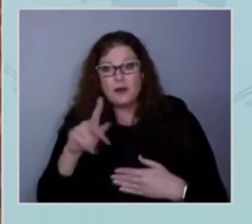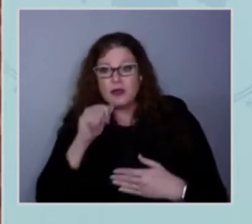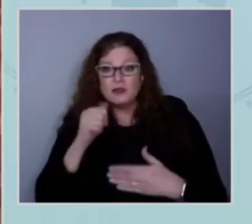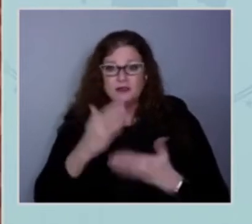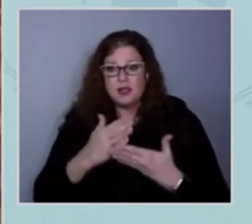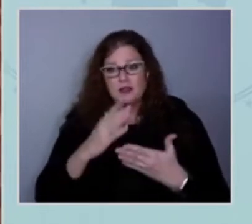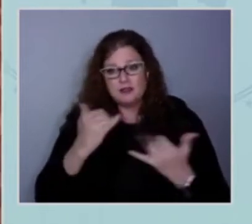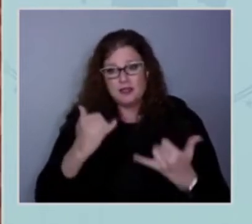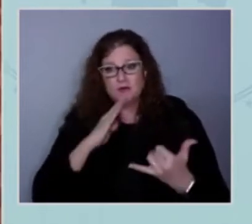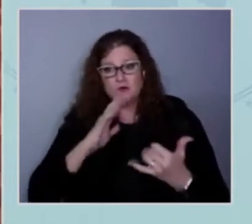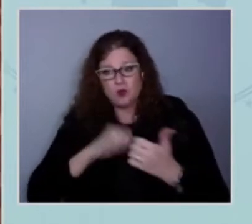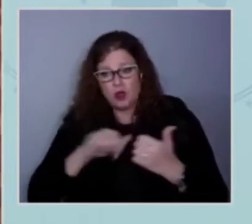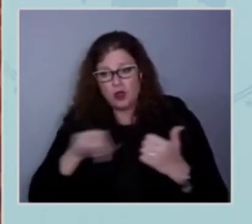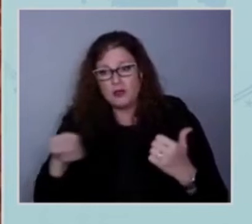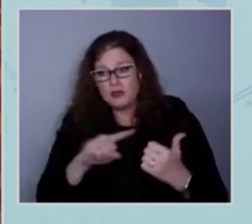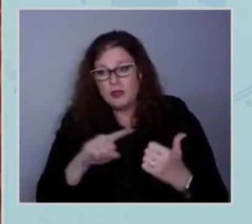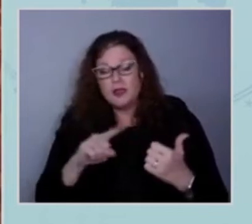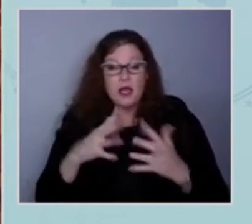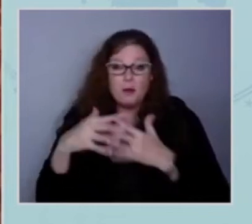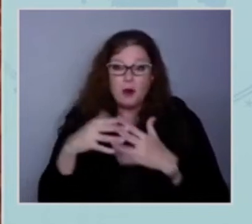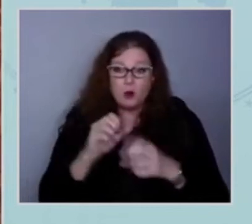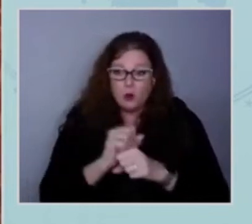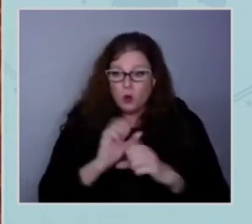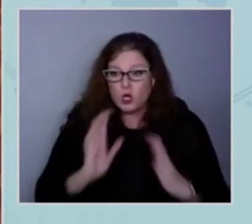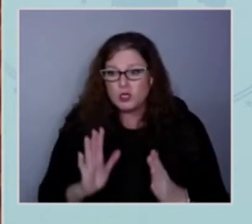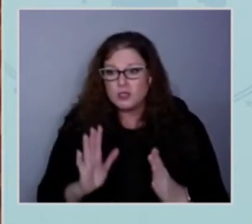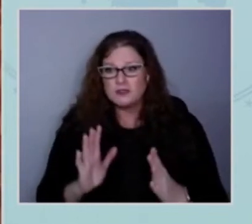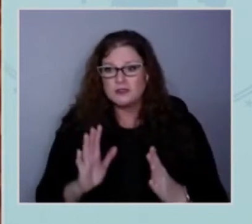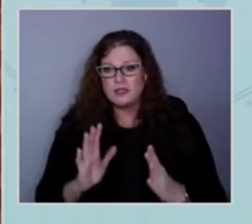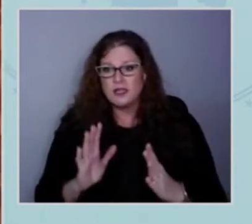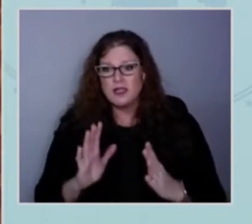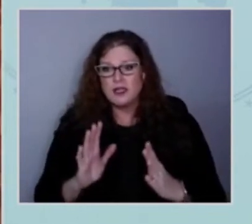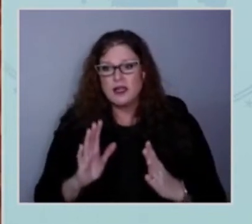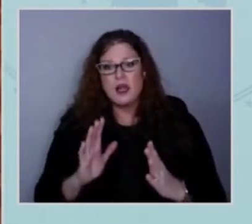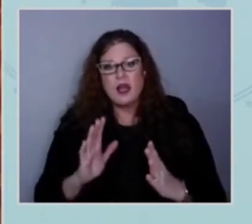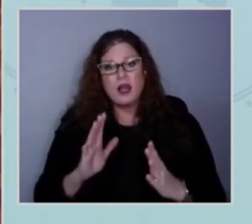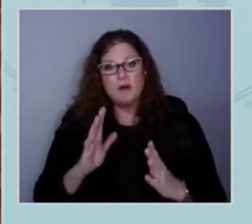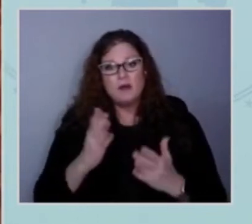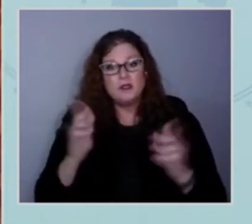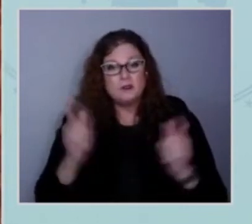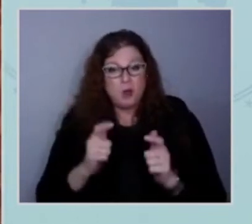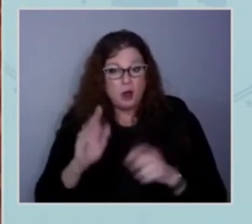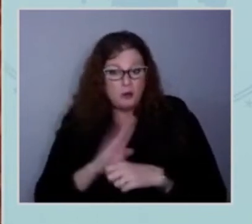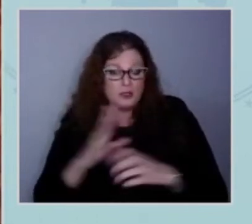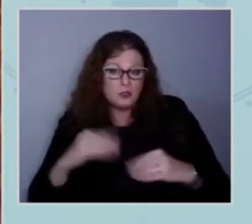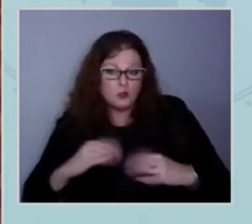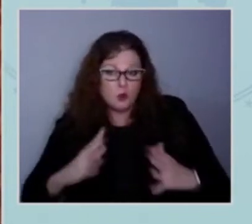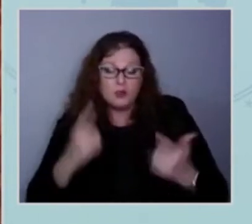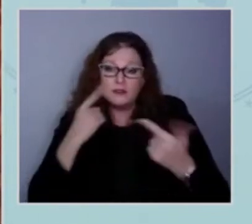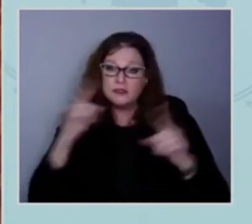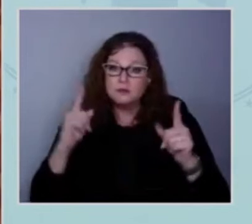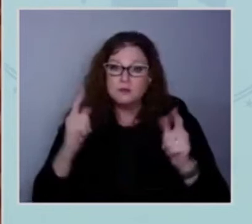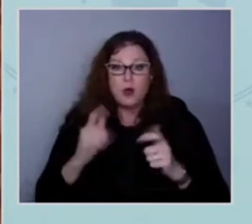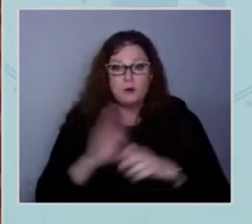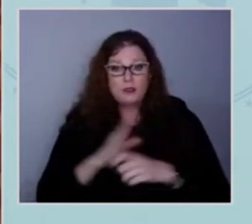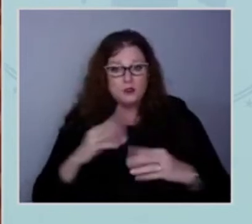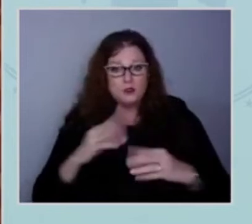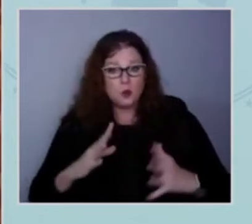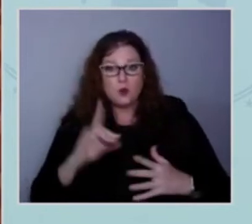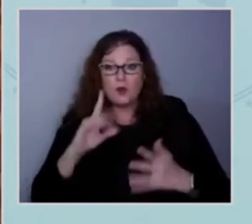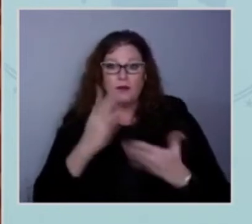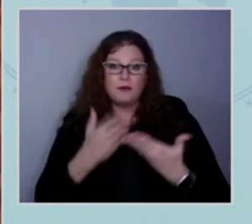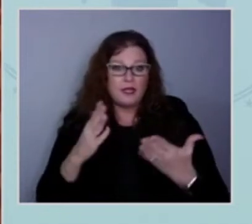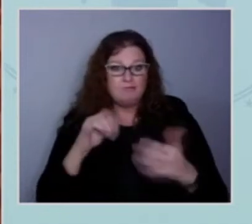Absolutely. Thank you, President-elect Biden, and your staff for taking the time today to talk to American workers and me, the lone small business